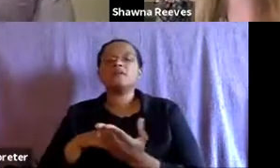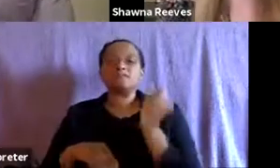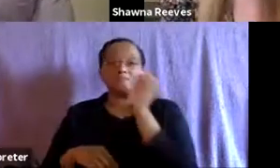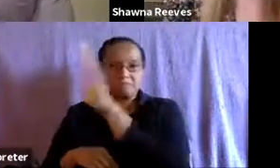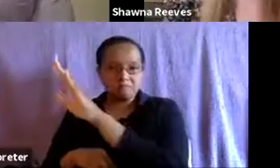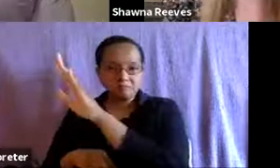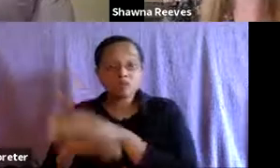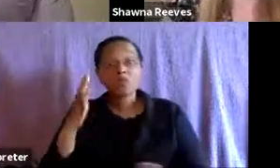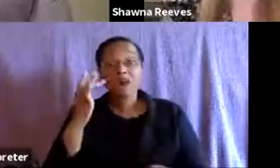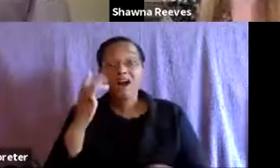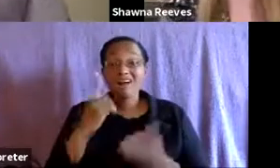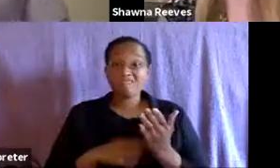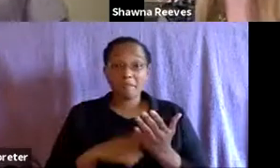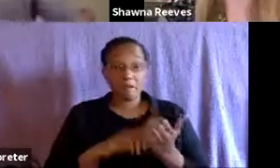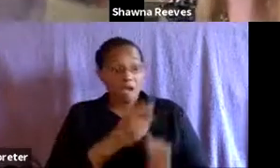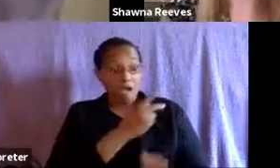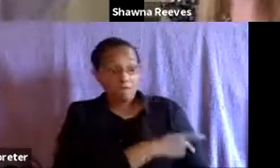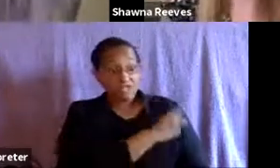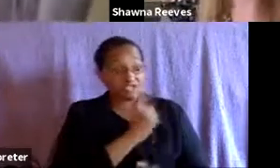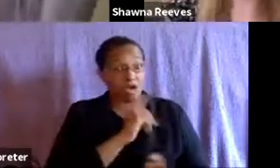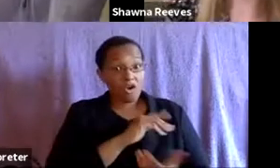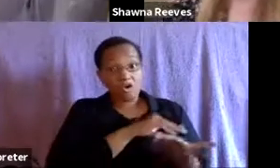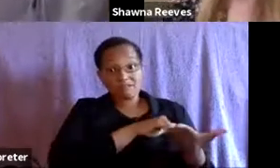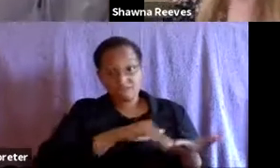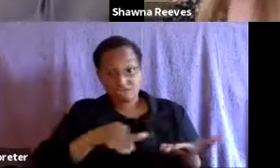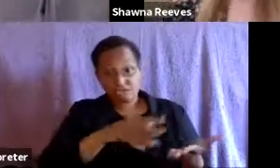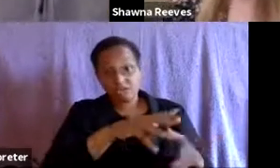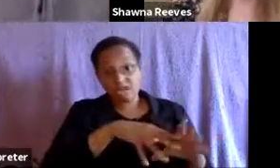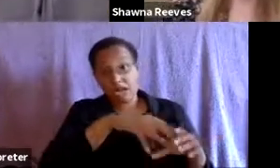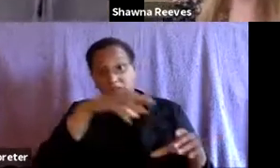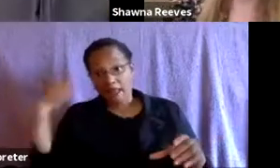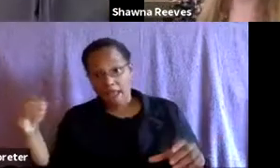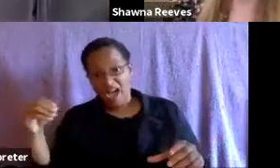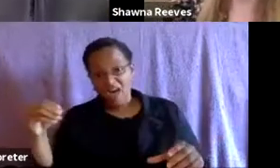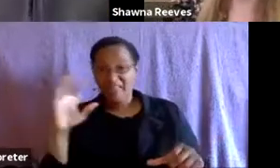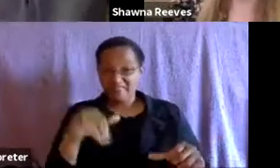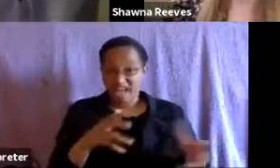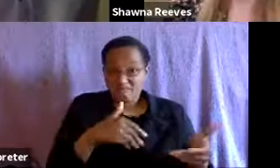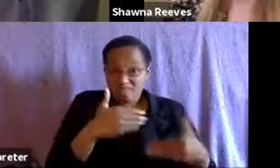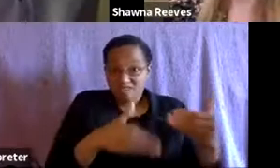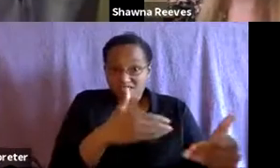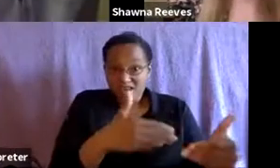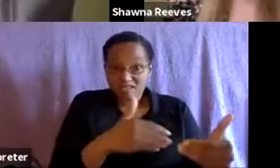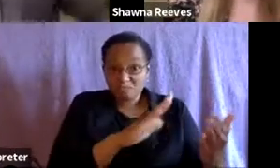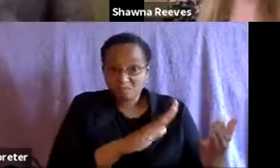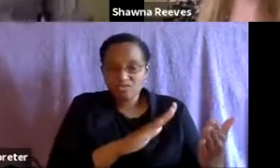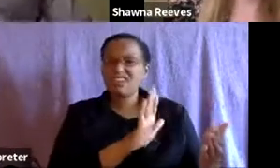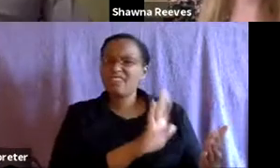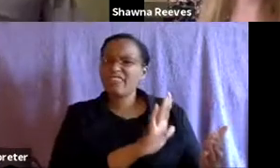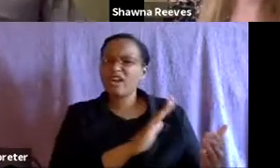reports, and also the transfer discharge notices. They are linked together because